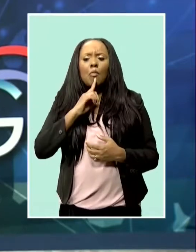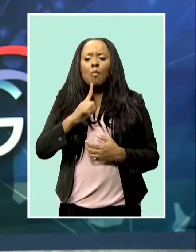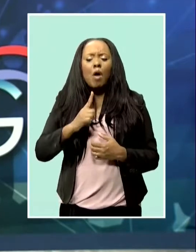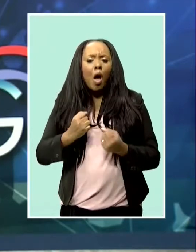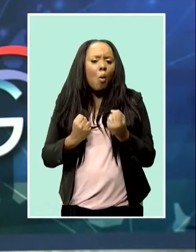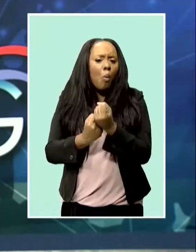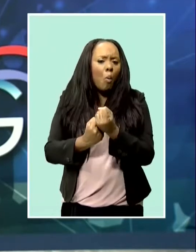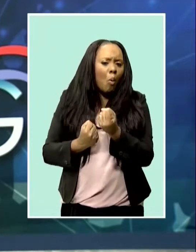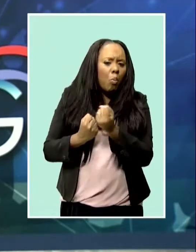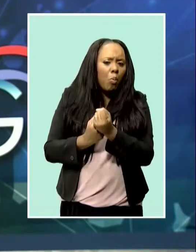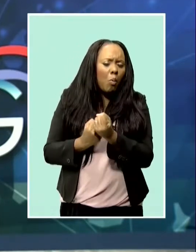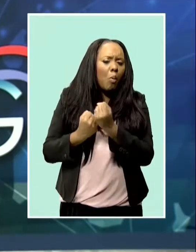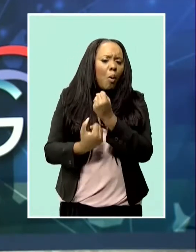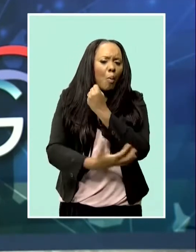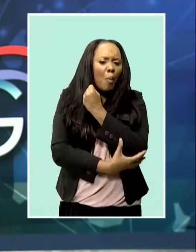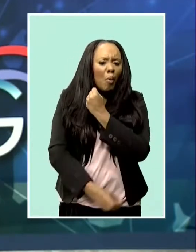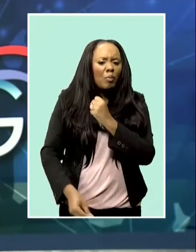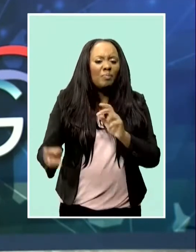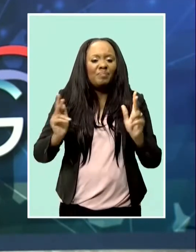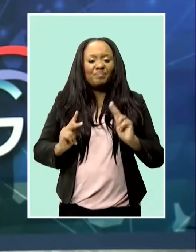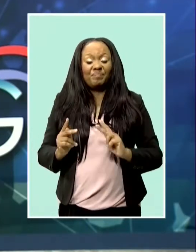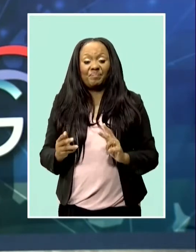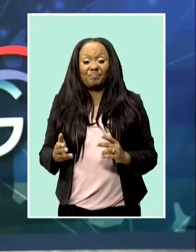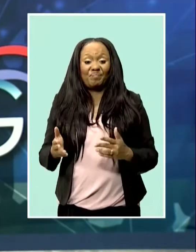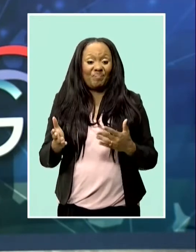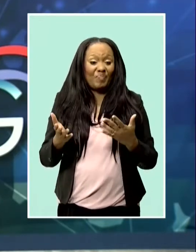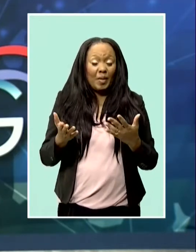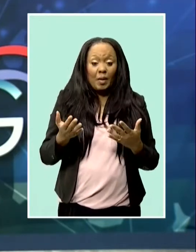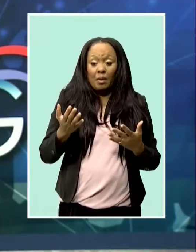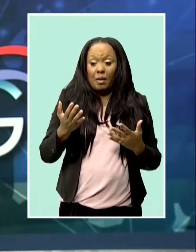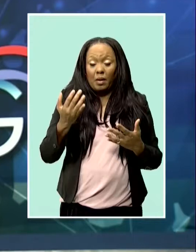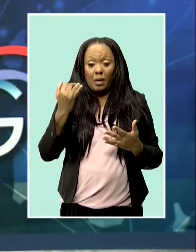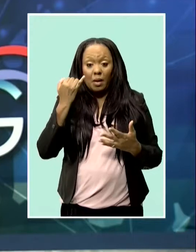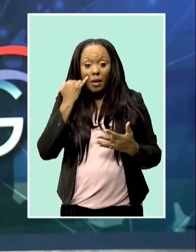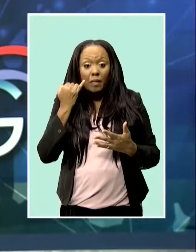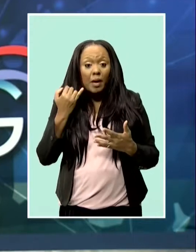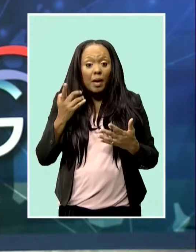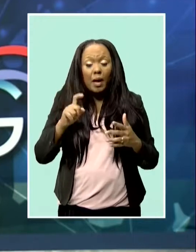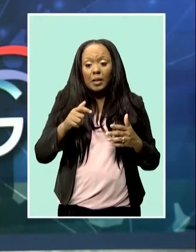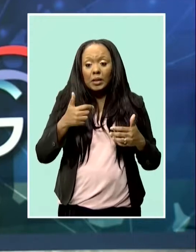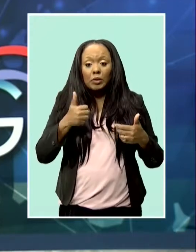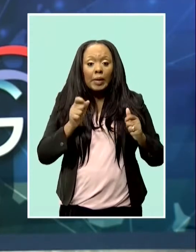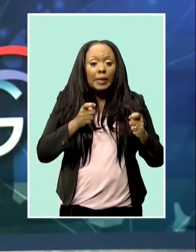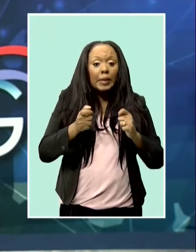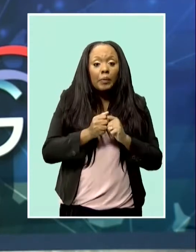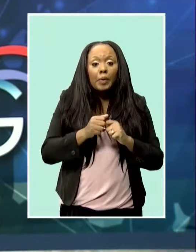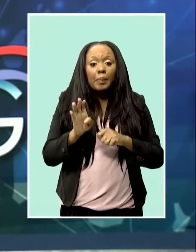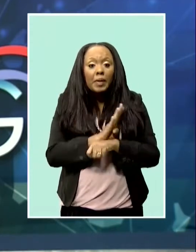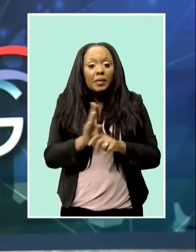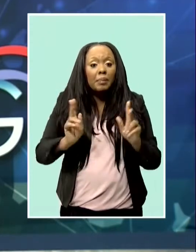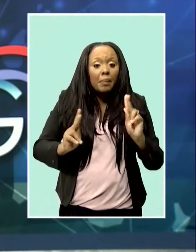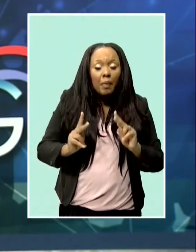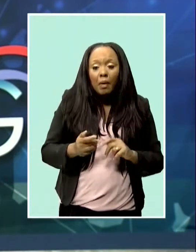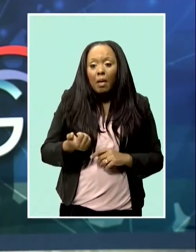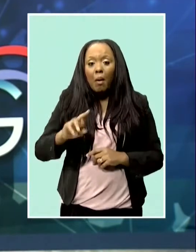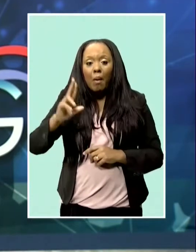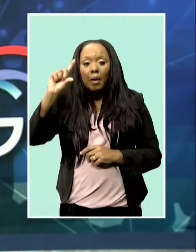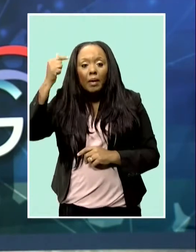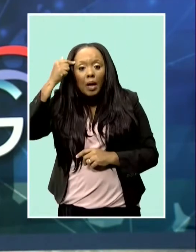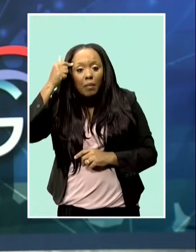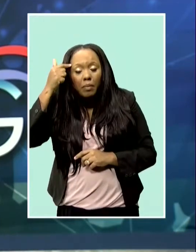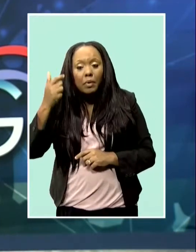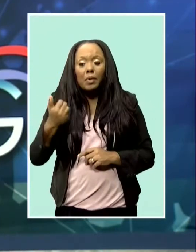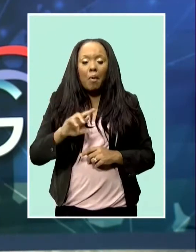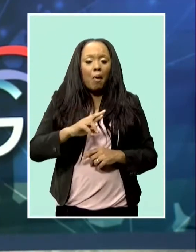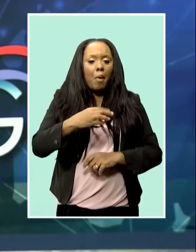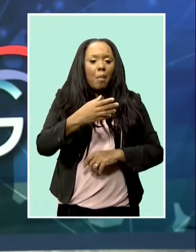or unrepresented. Whether it meant a battle with the titans of business, the government, or powerful interests elsewhere. According to Prime